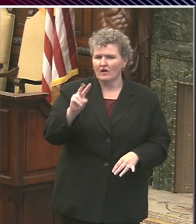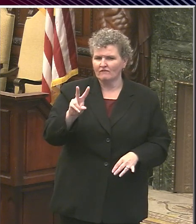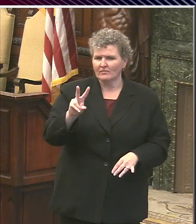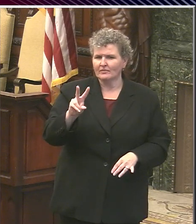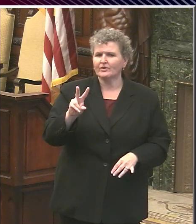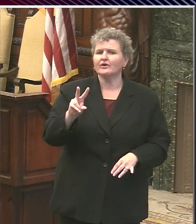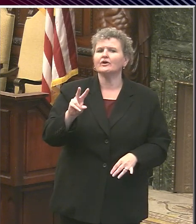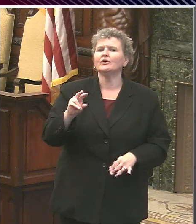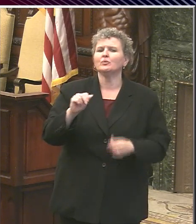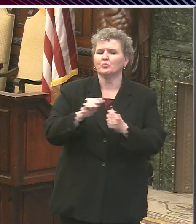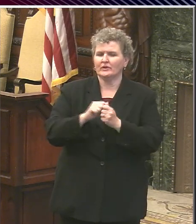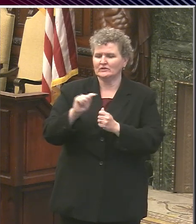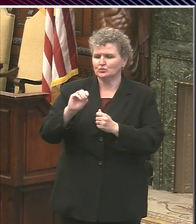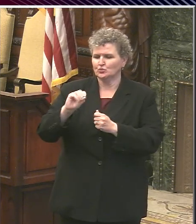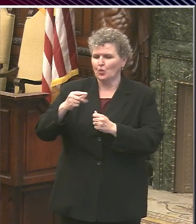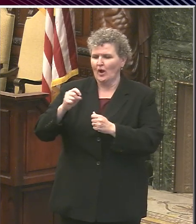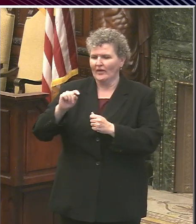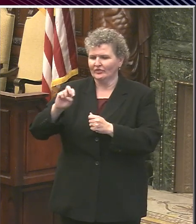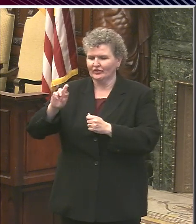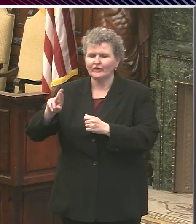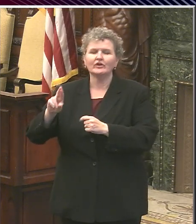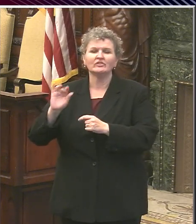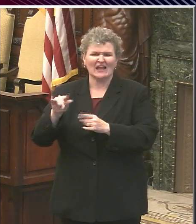Okay, thank you.